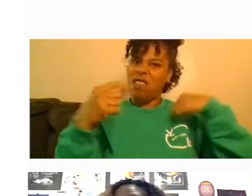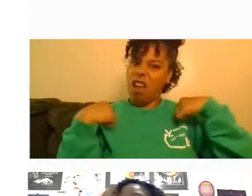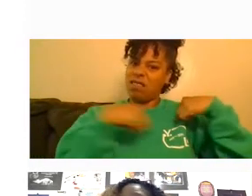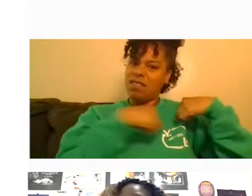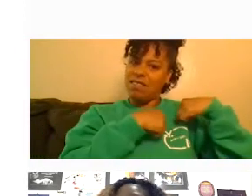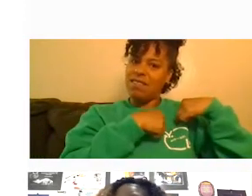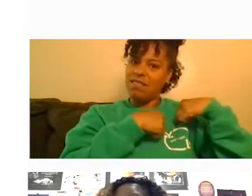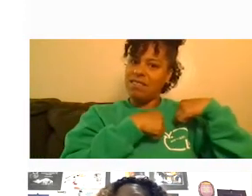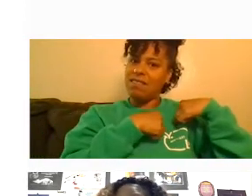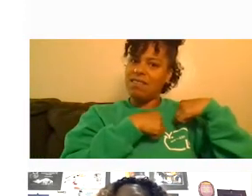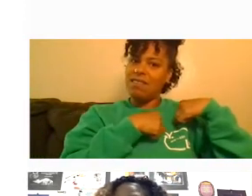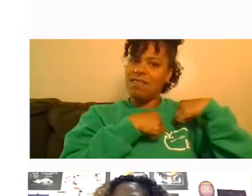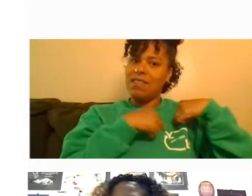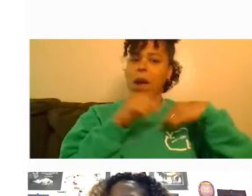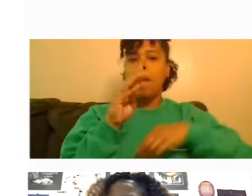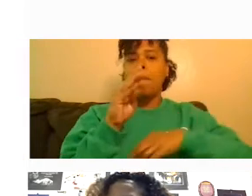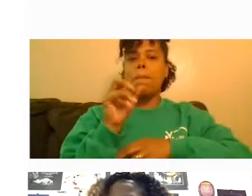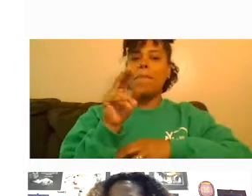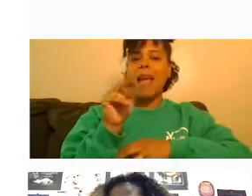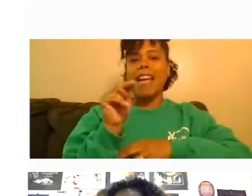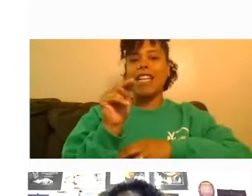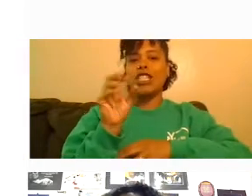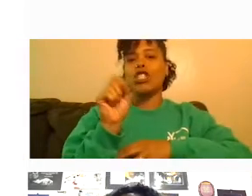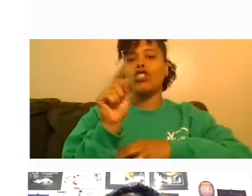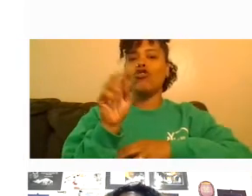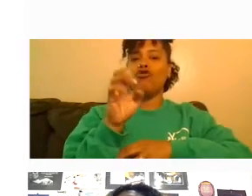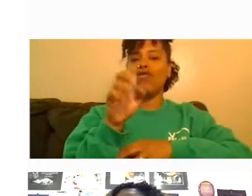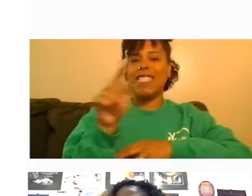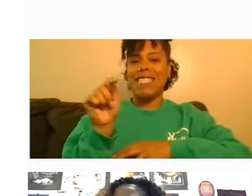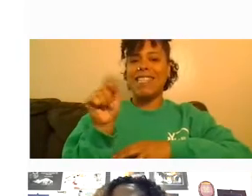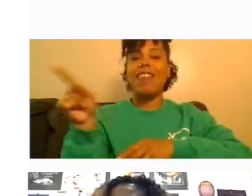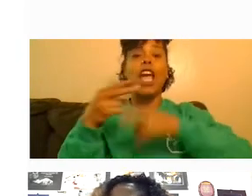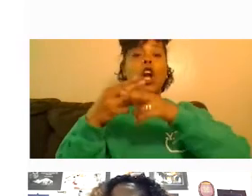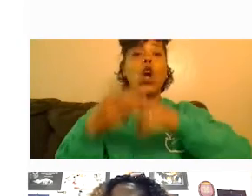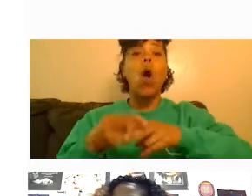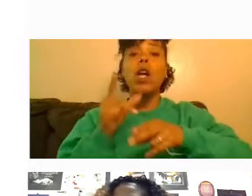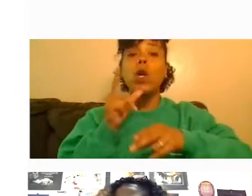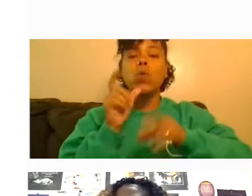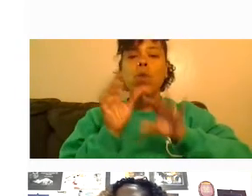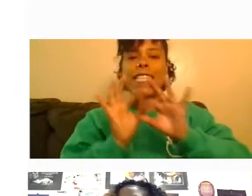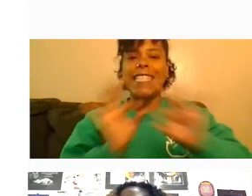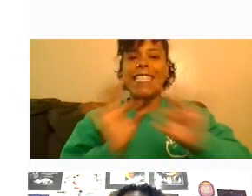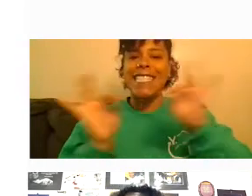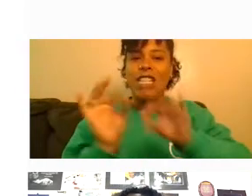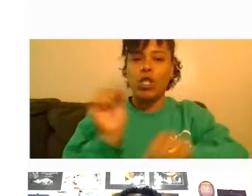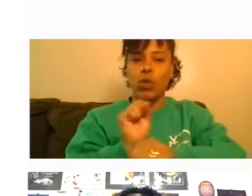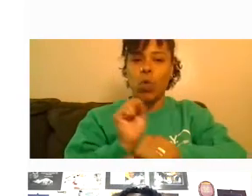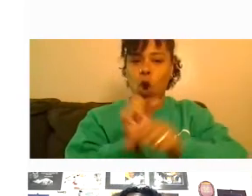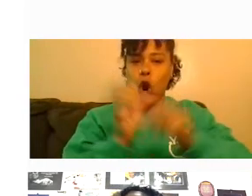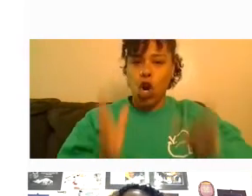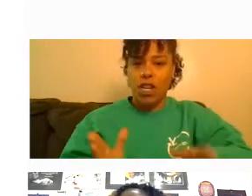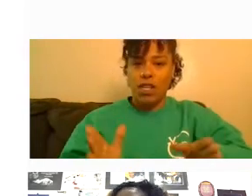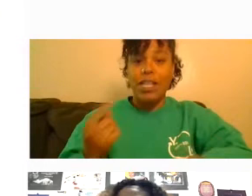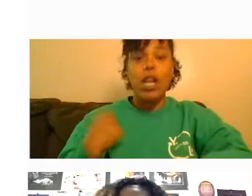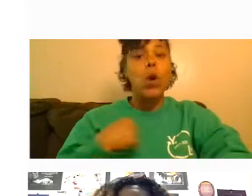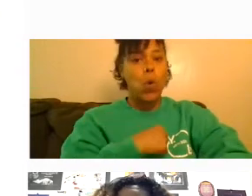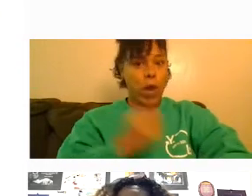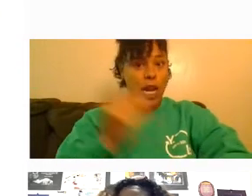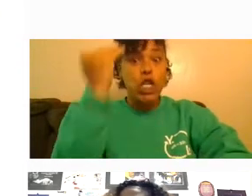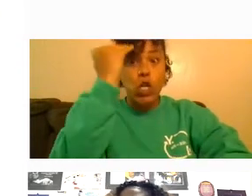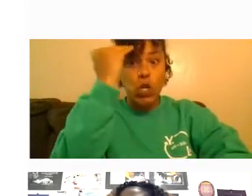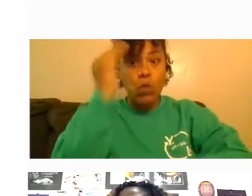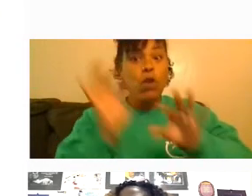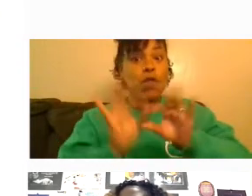is who they're now calling essential workers. See, we always knew we were essential, but most